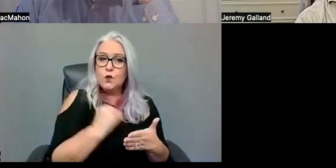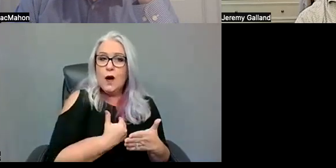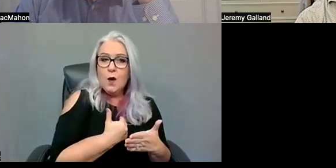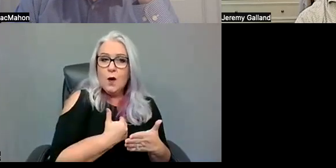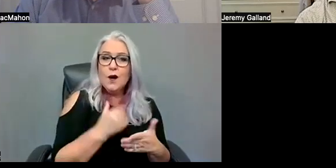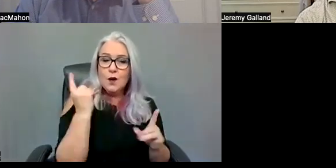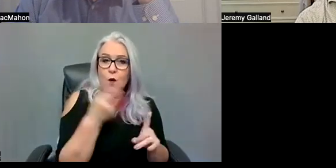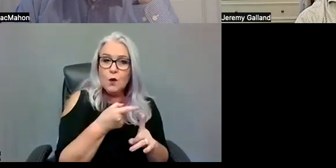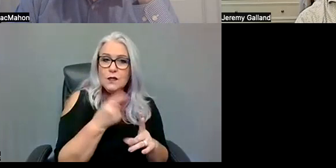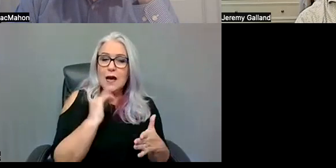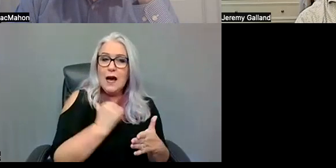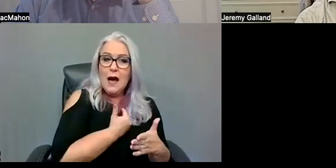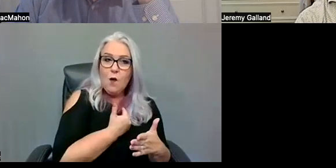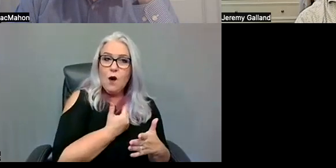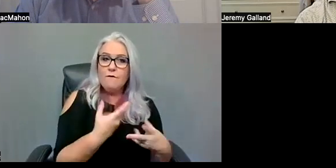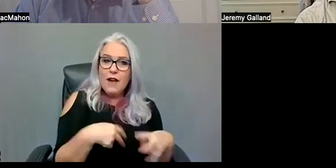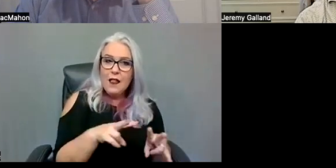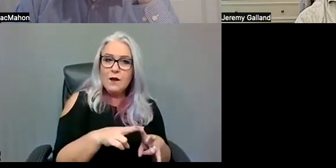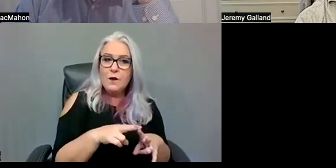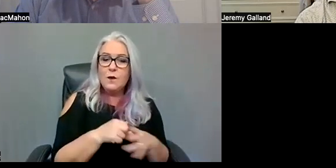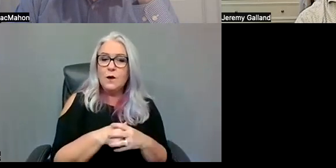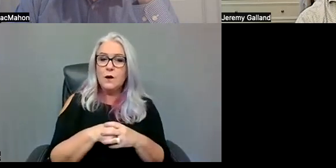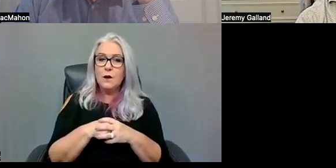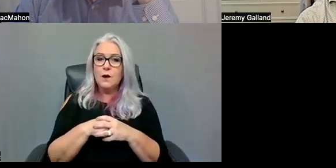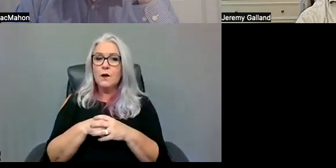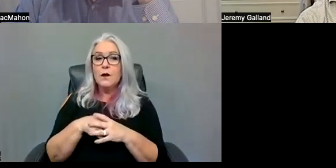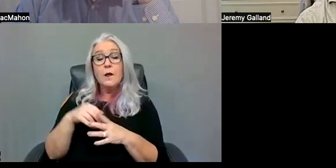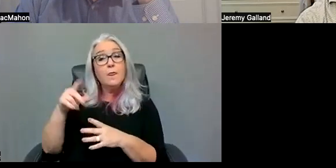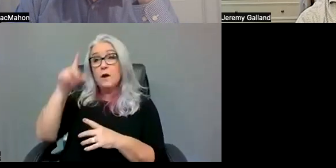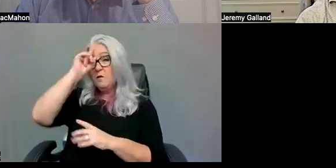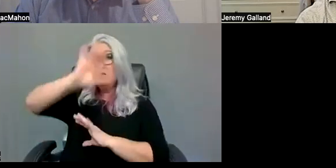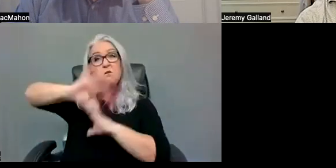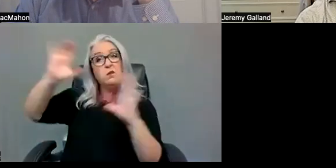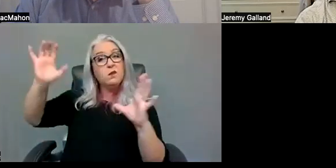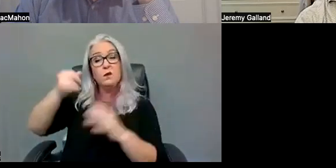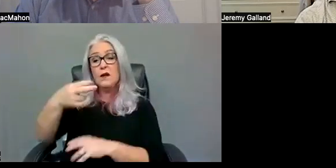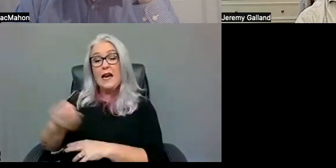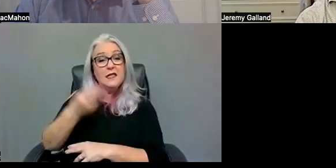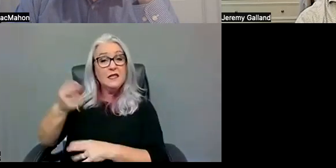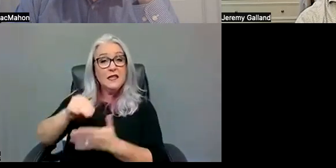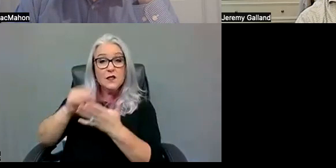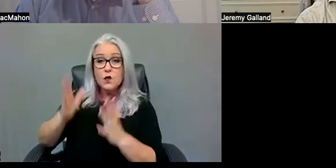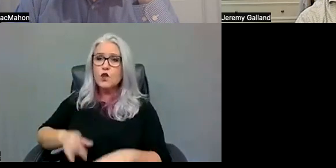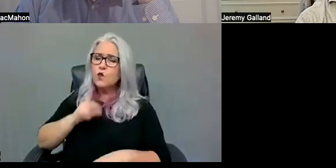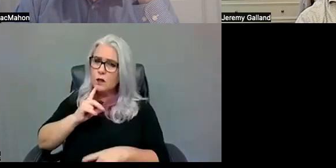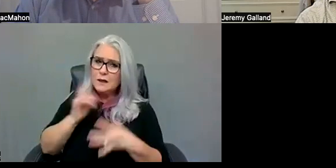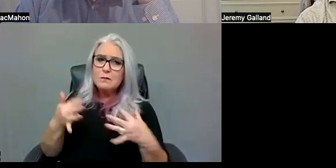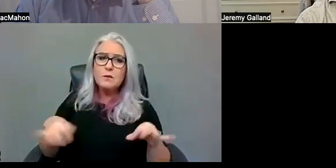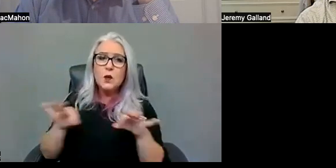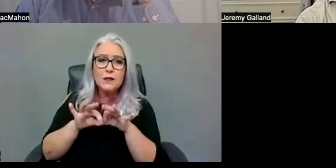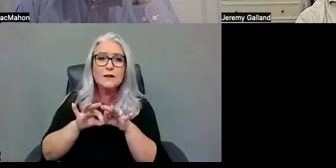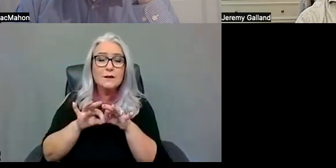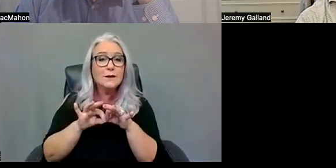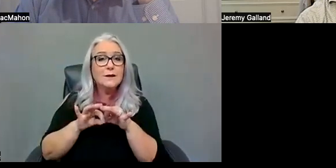values? And the portrait of a Hastings learner was a very important endeavor. and really